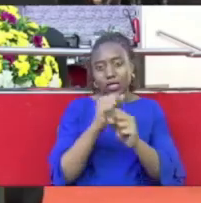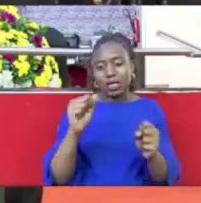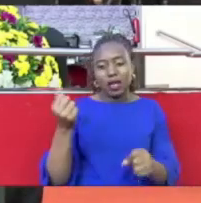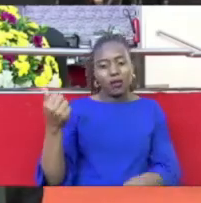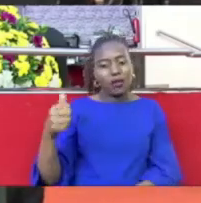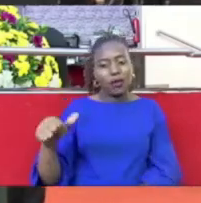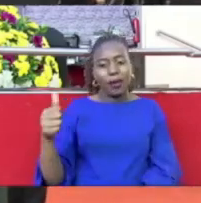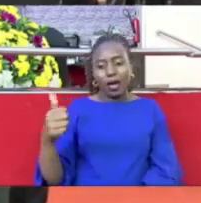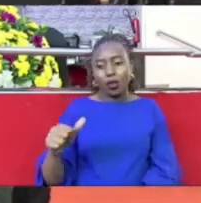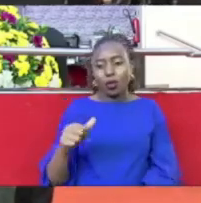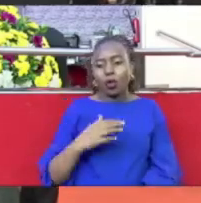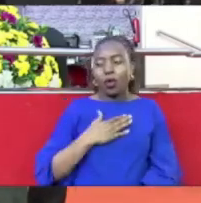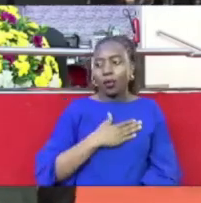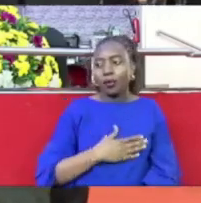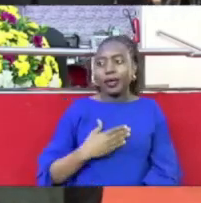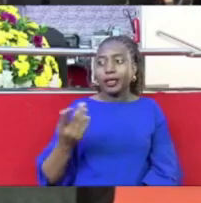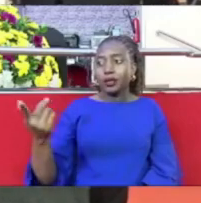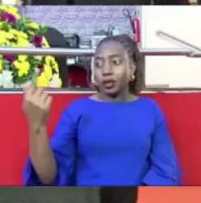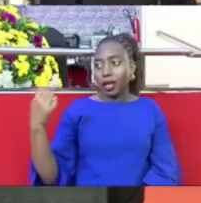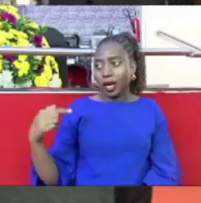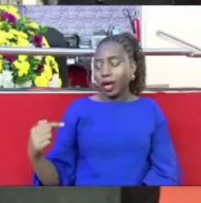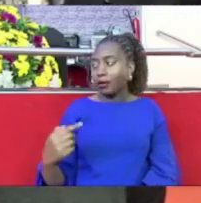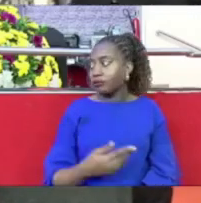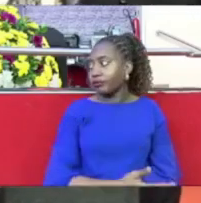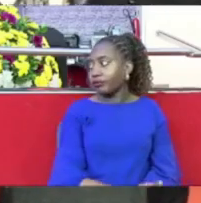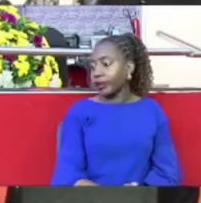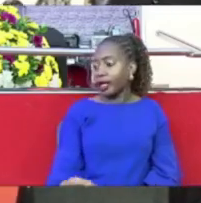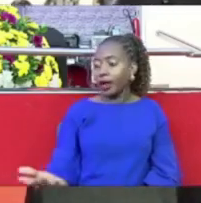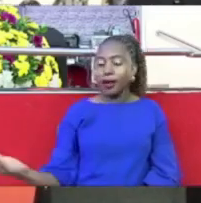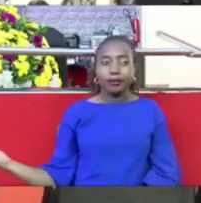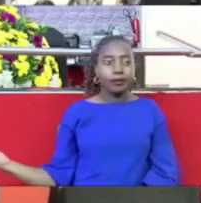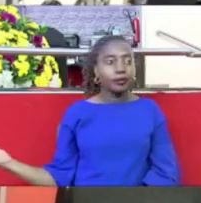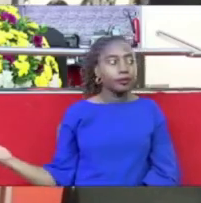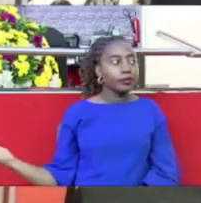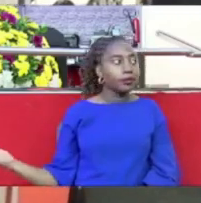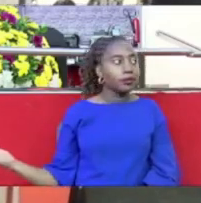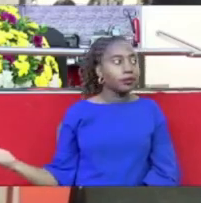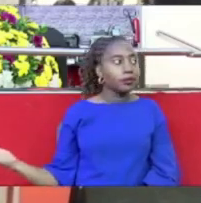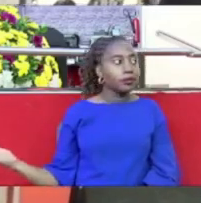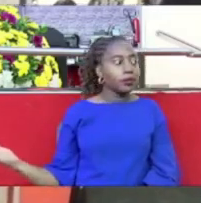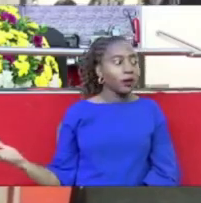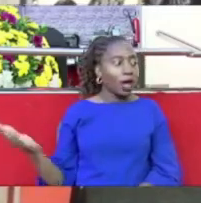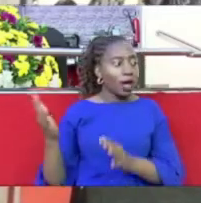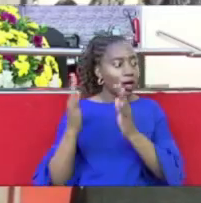you to be the first person to come. I want you to hold somebody's hand